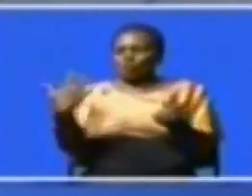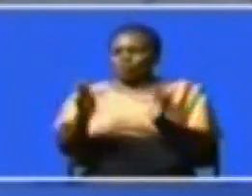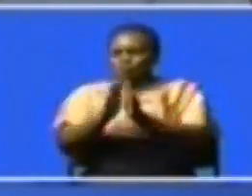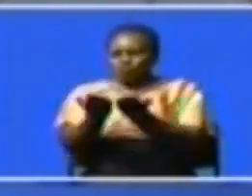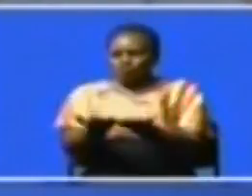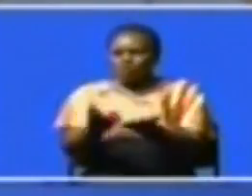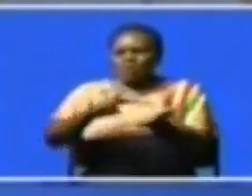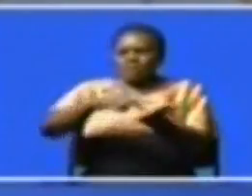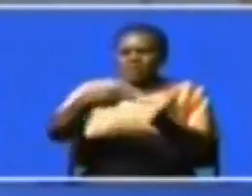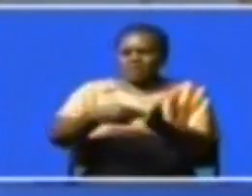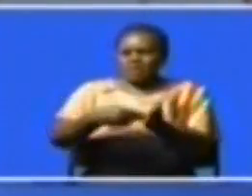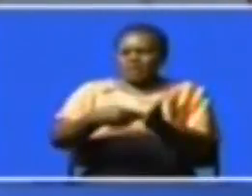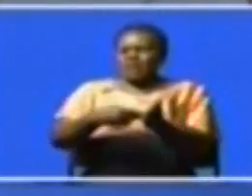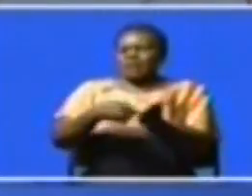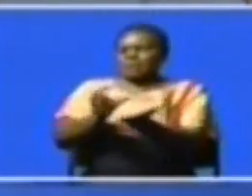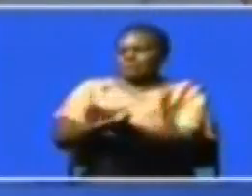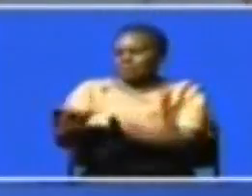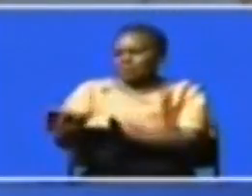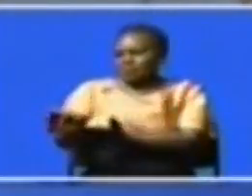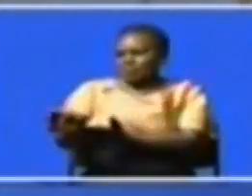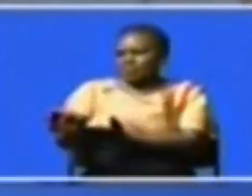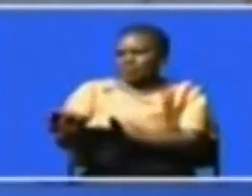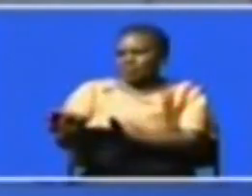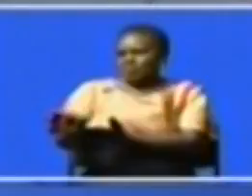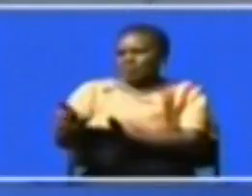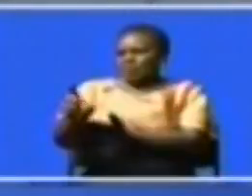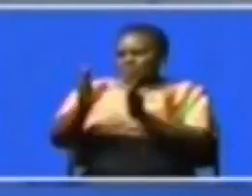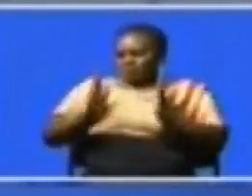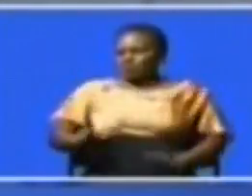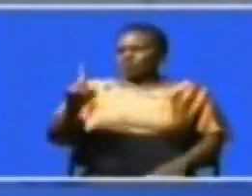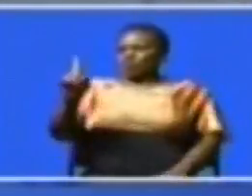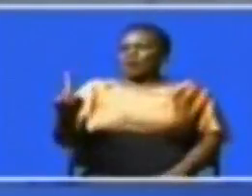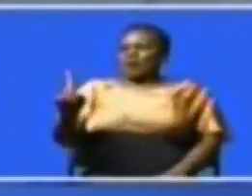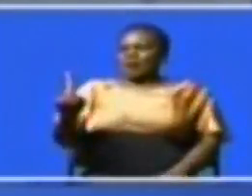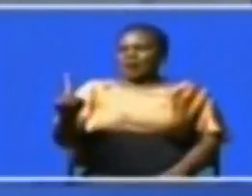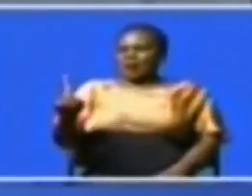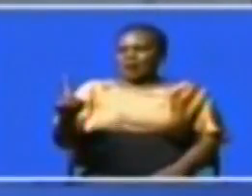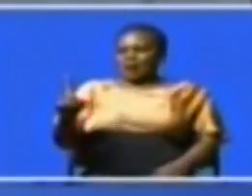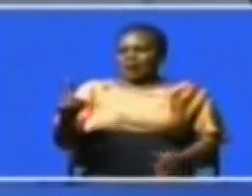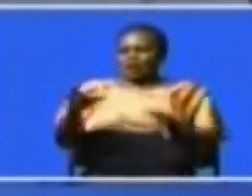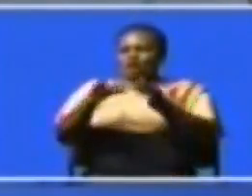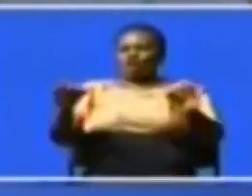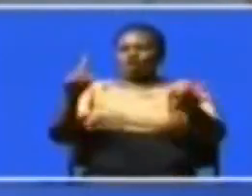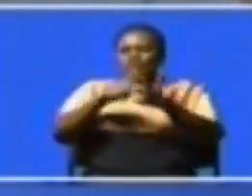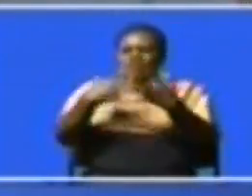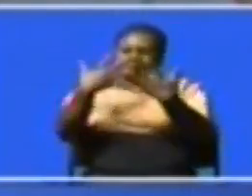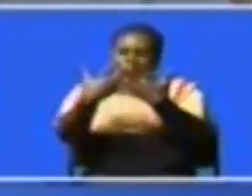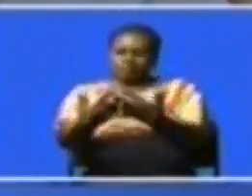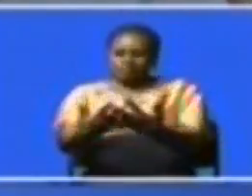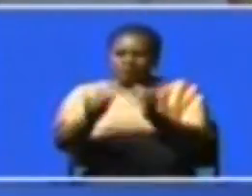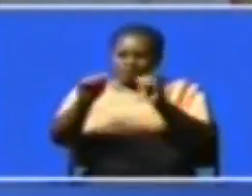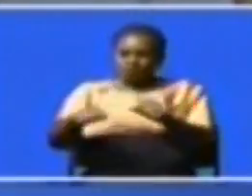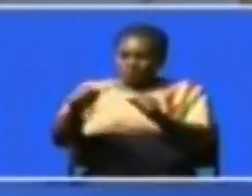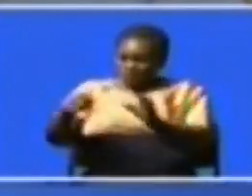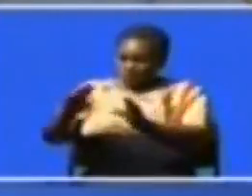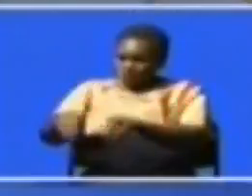means, or the amount that to be paid, what that means, therefore, that one person would end up in prison for long, while the other one who can be able to